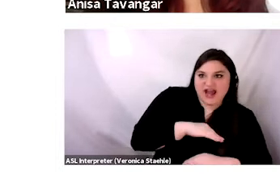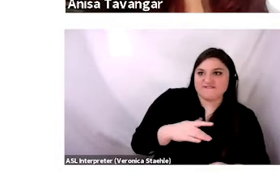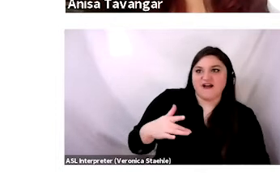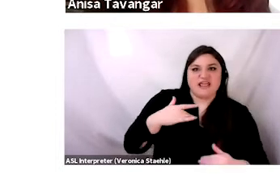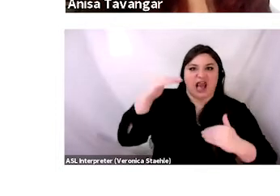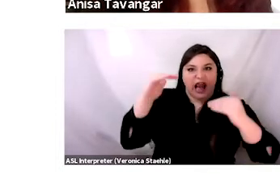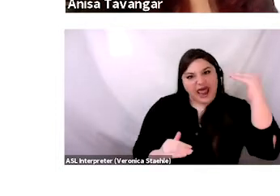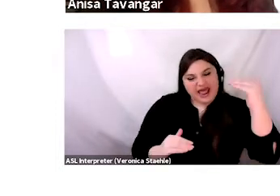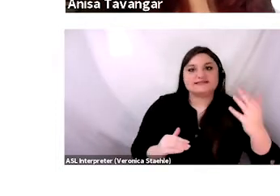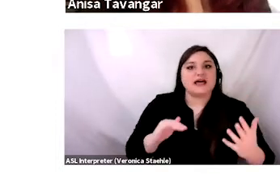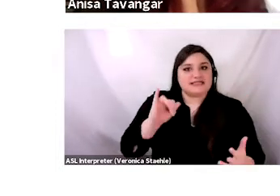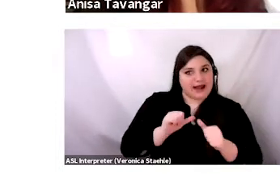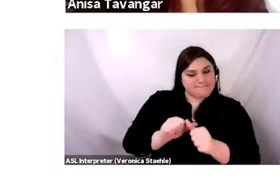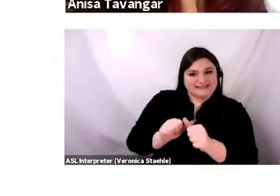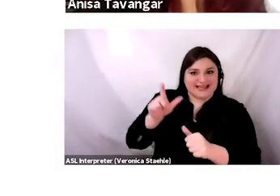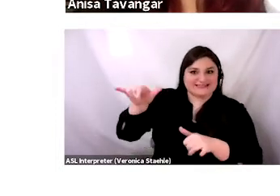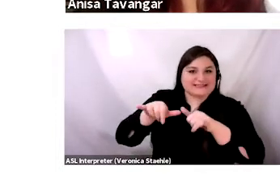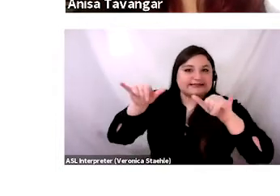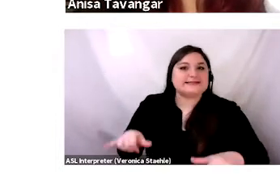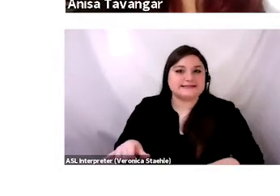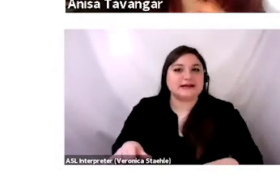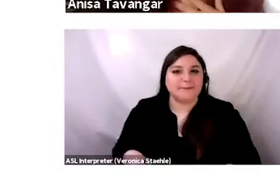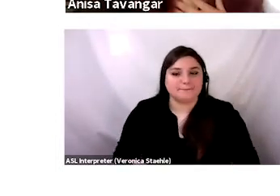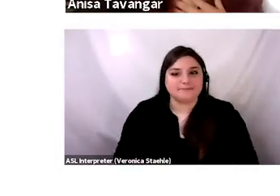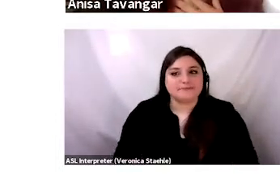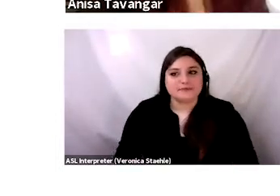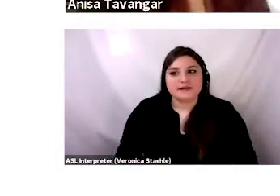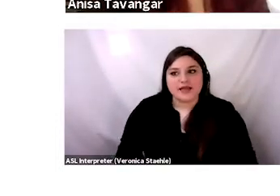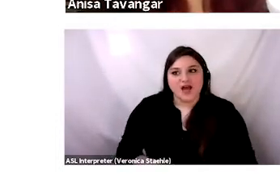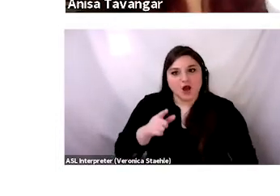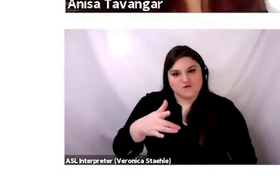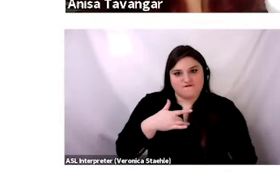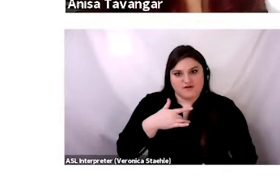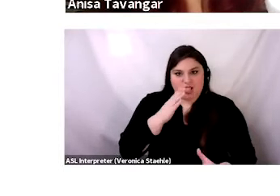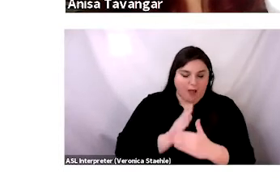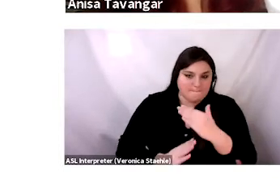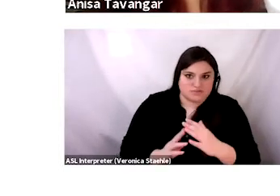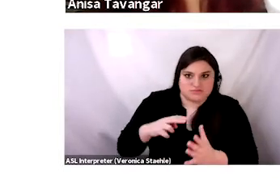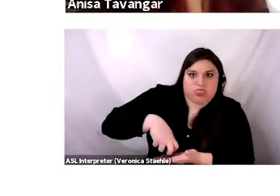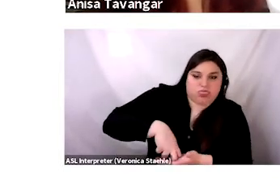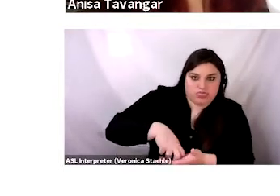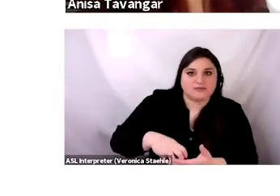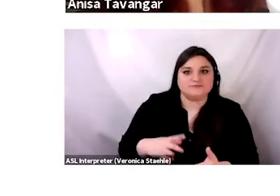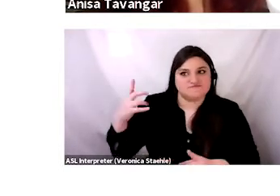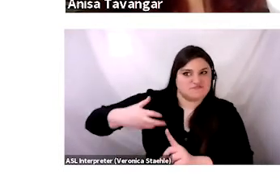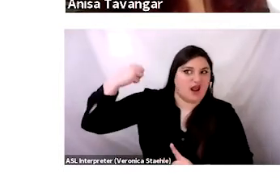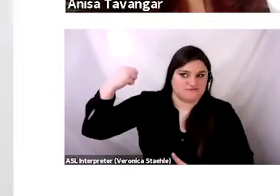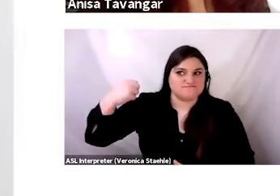and never sort of approach your own sort of station from a position of humility.